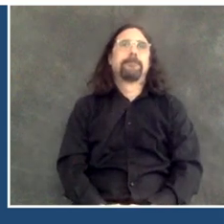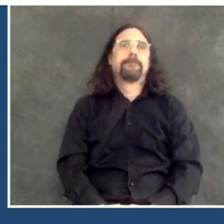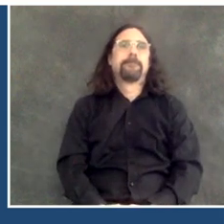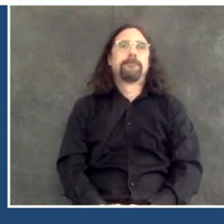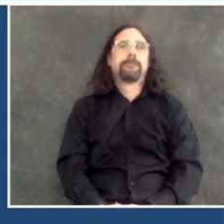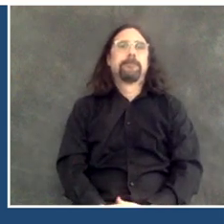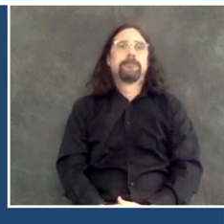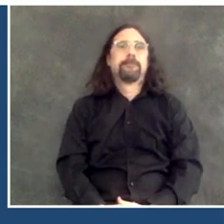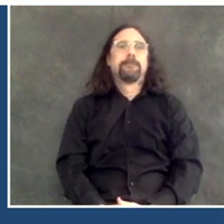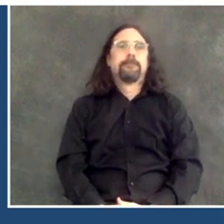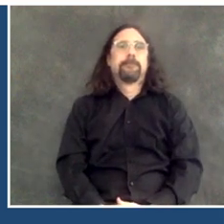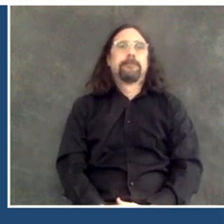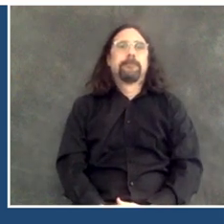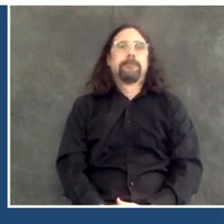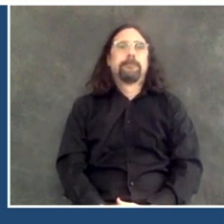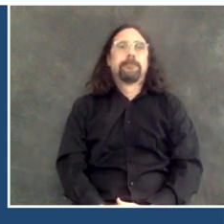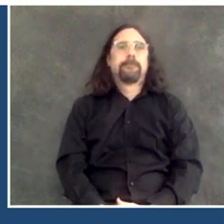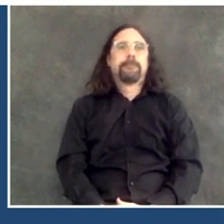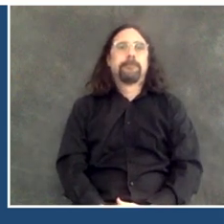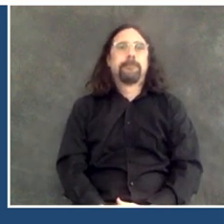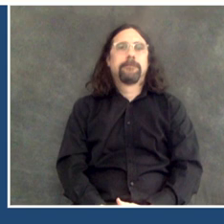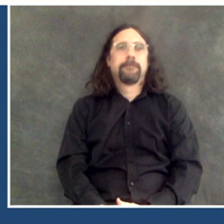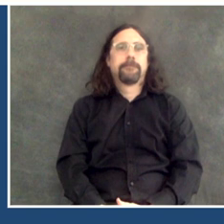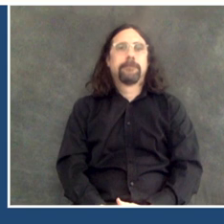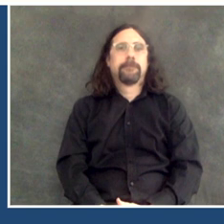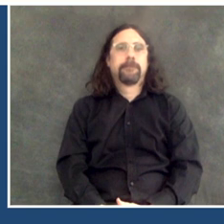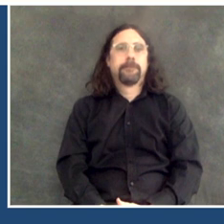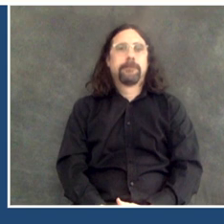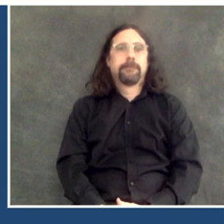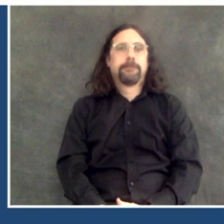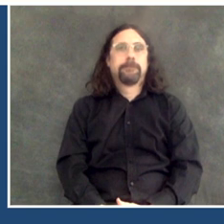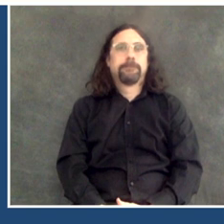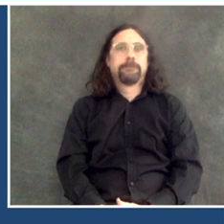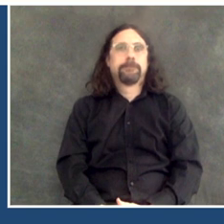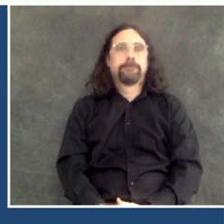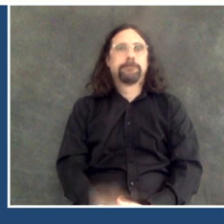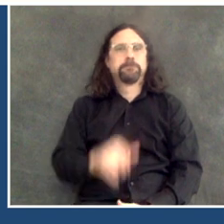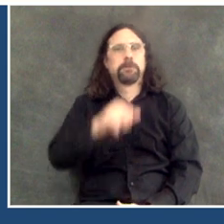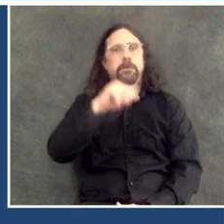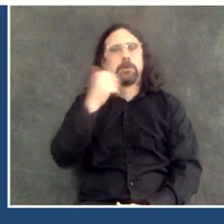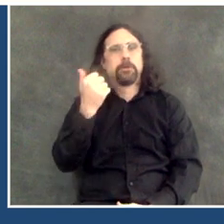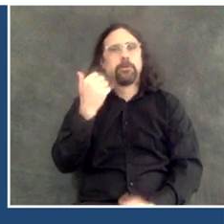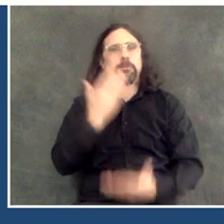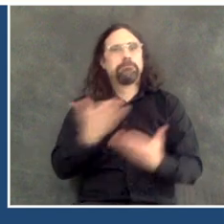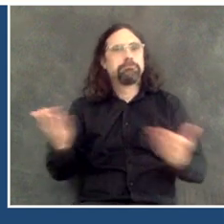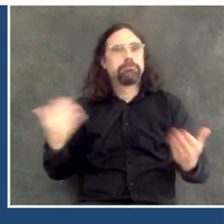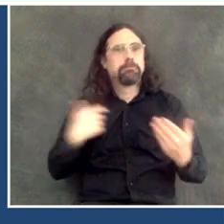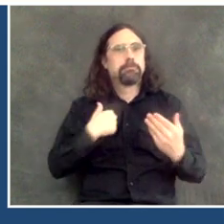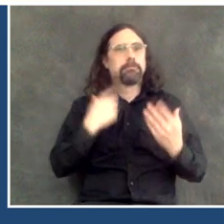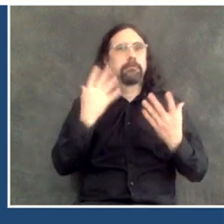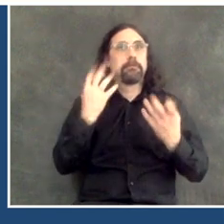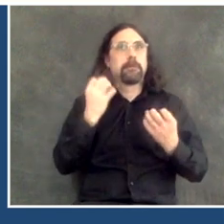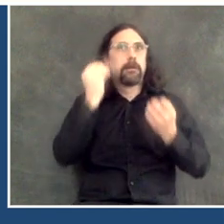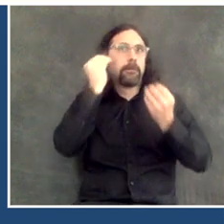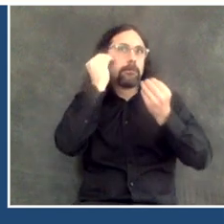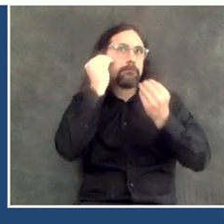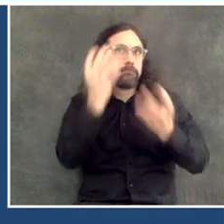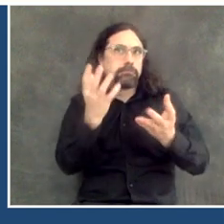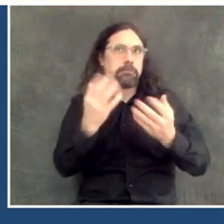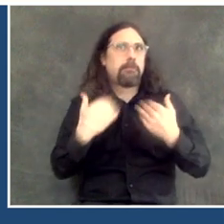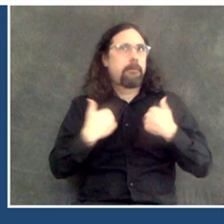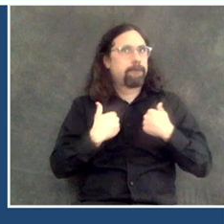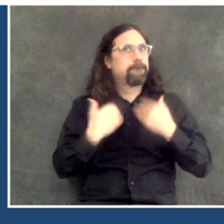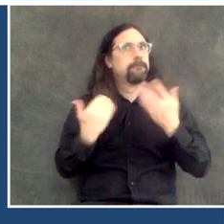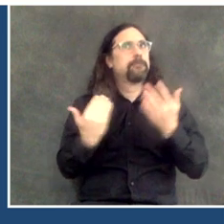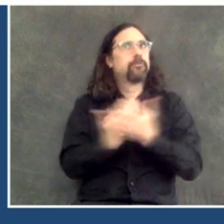another part of this equation, and this one's tough because it's never been done before. We don't have any companies in New York City